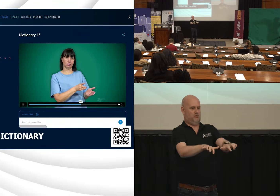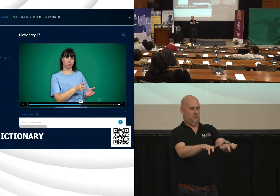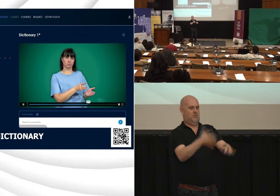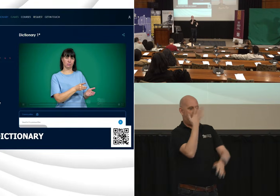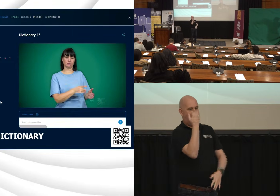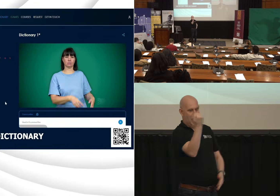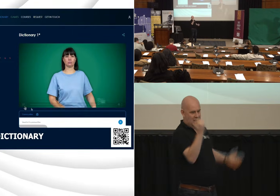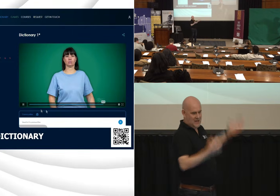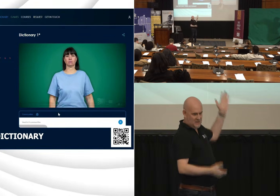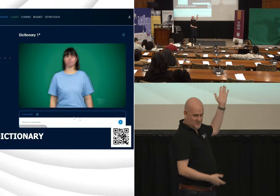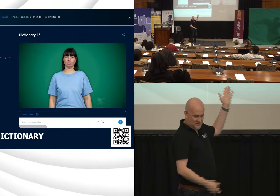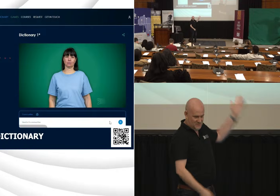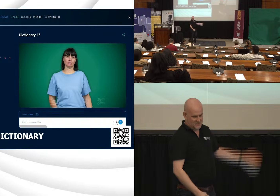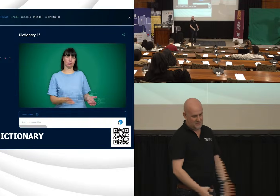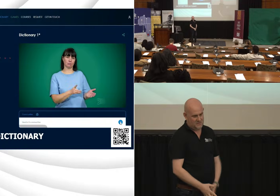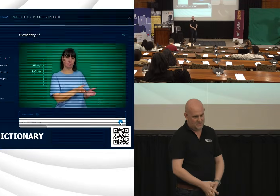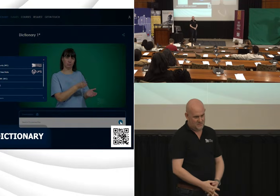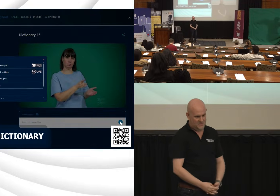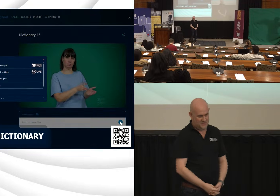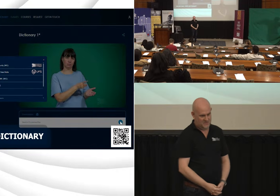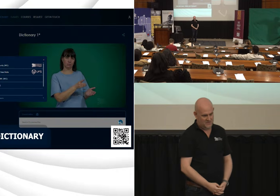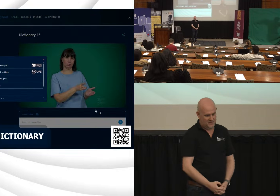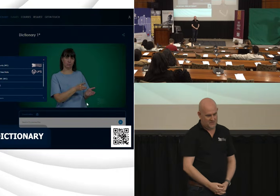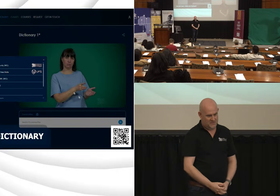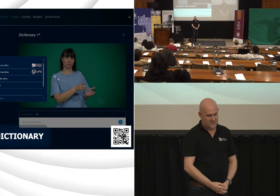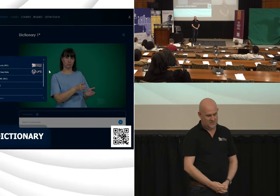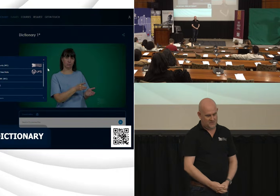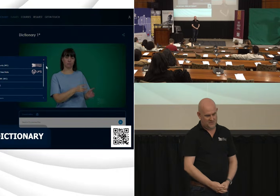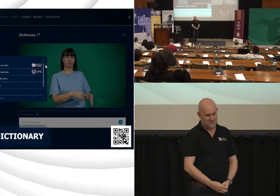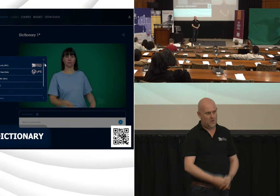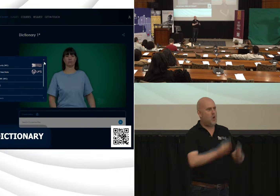is just to showcase the dictionary, how it looks on the website.